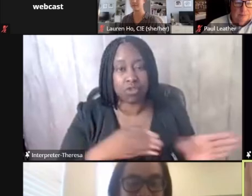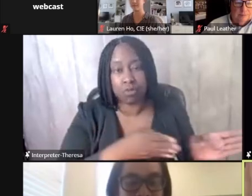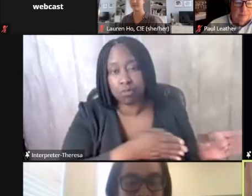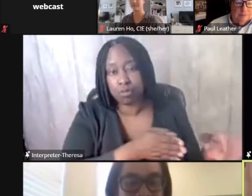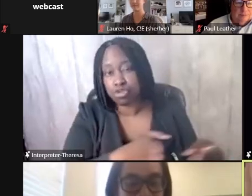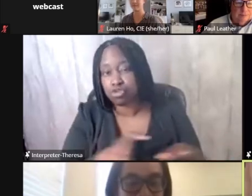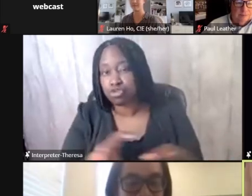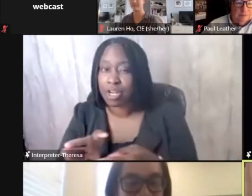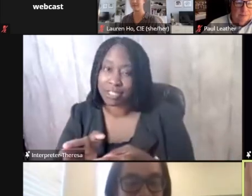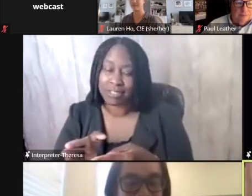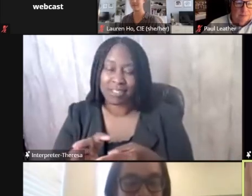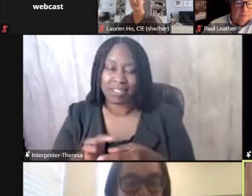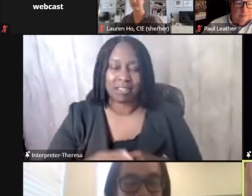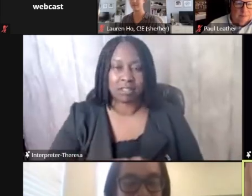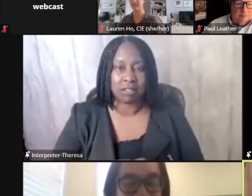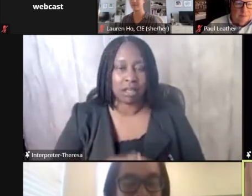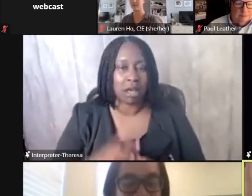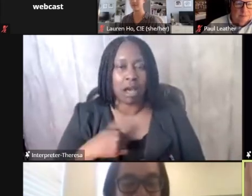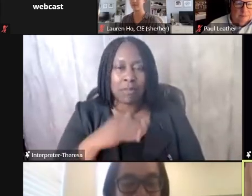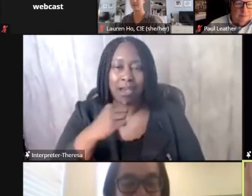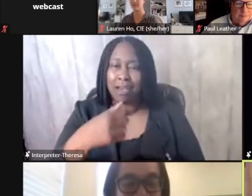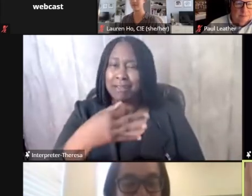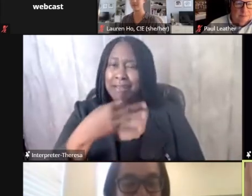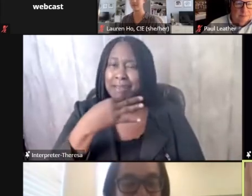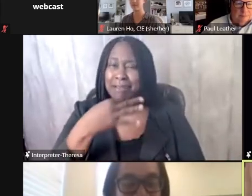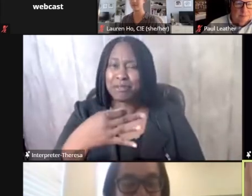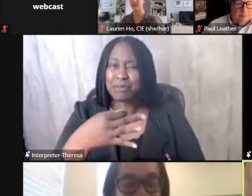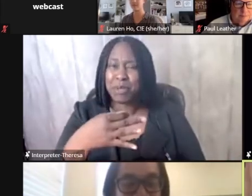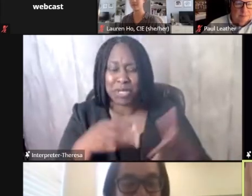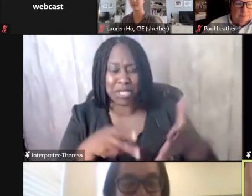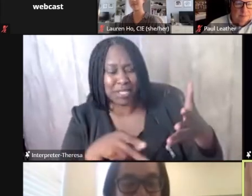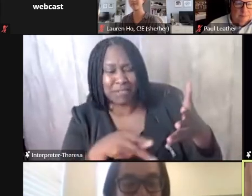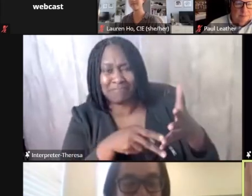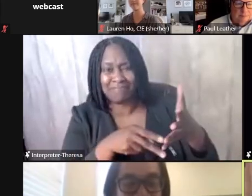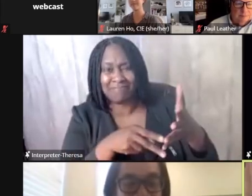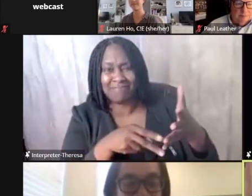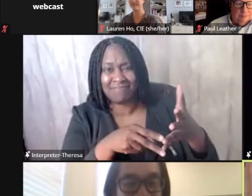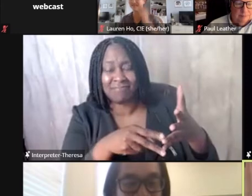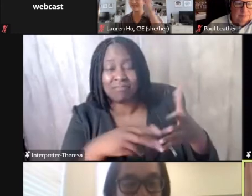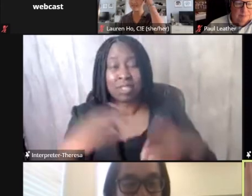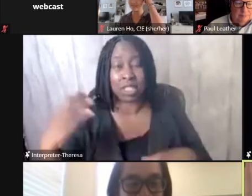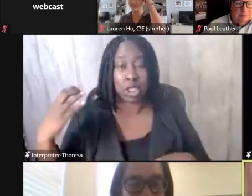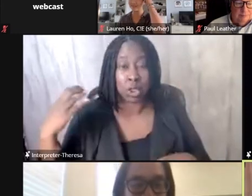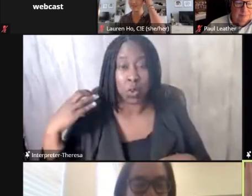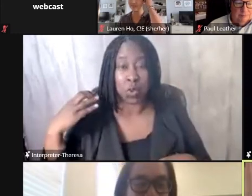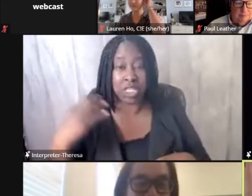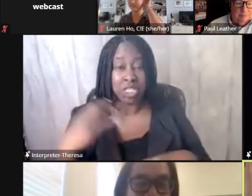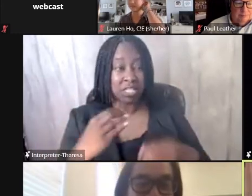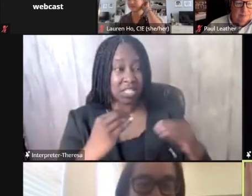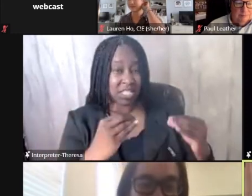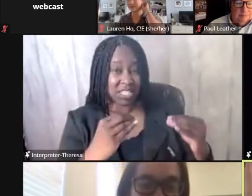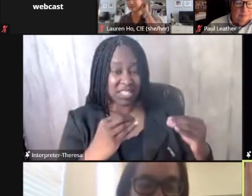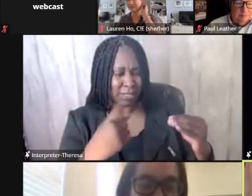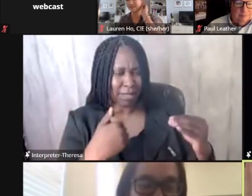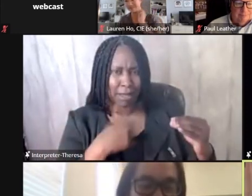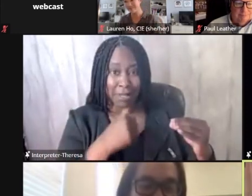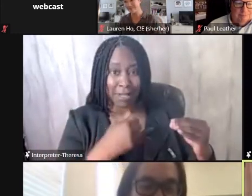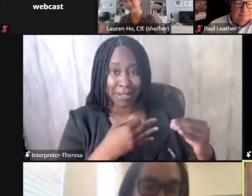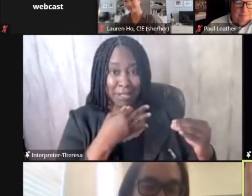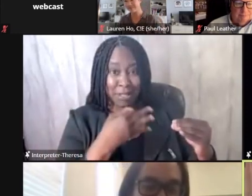am not an expert in at least 2 of those sports. So coaching a sport that you're not an expert in is kind of tough.